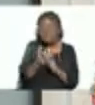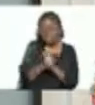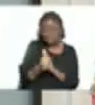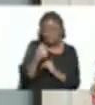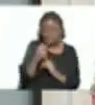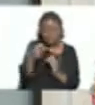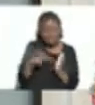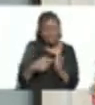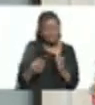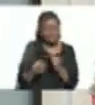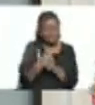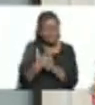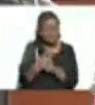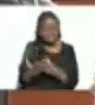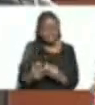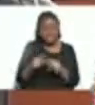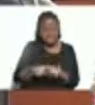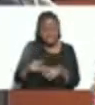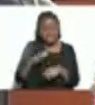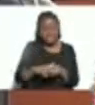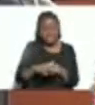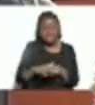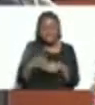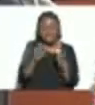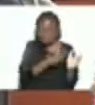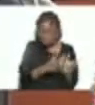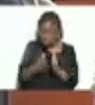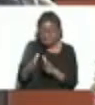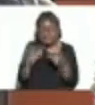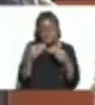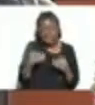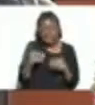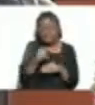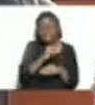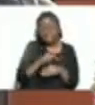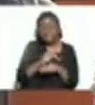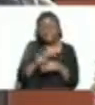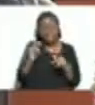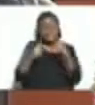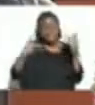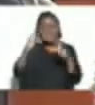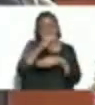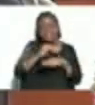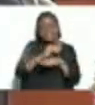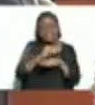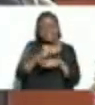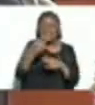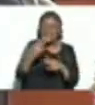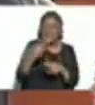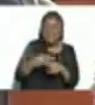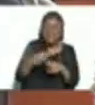is rooted in strategic marketing. With Nassau Paradise Island specifically being named as the